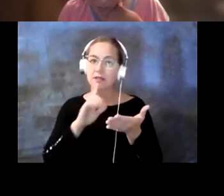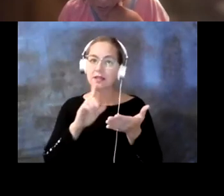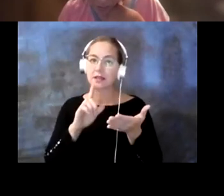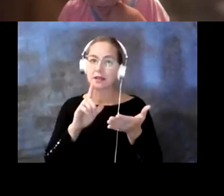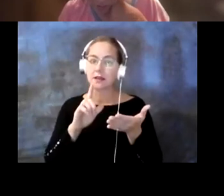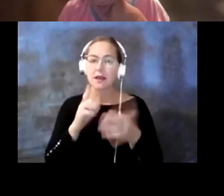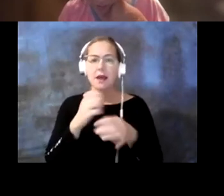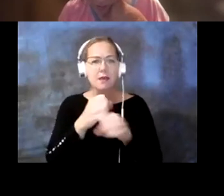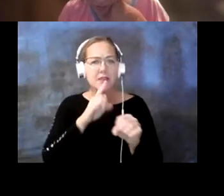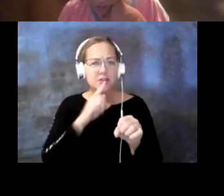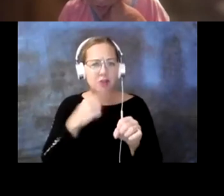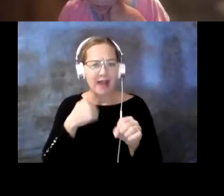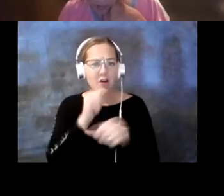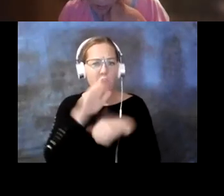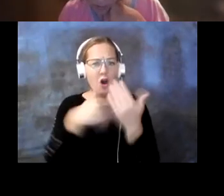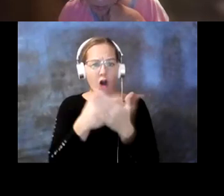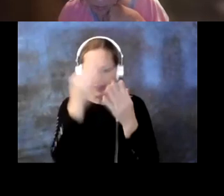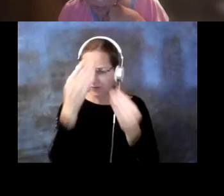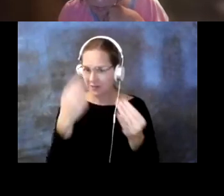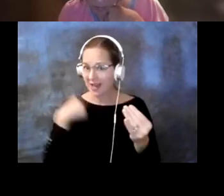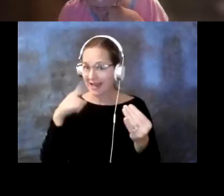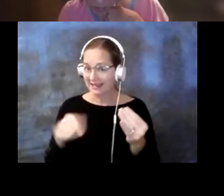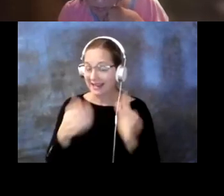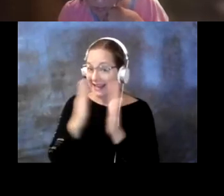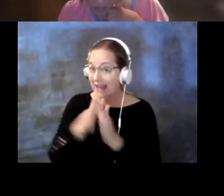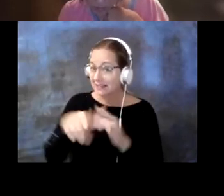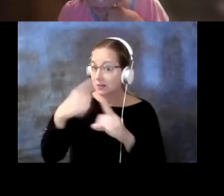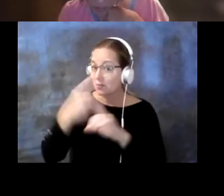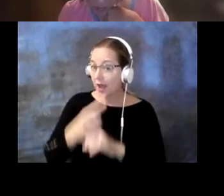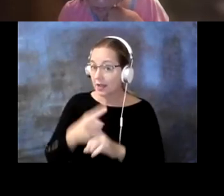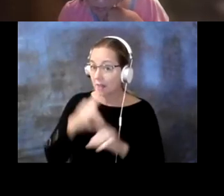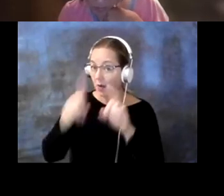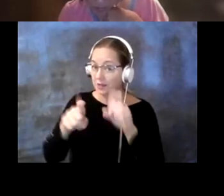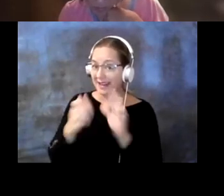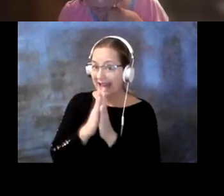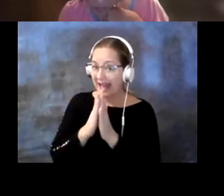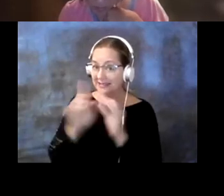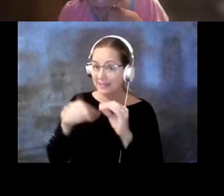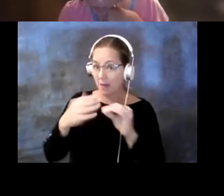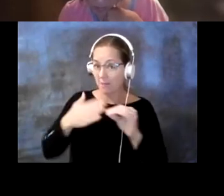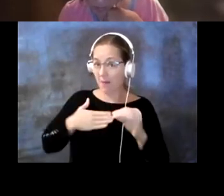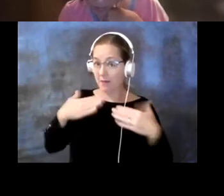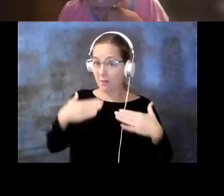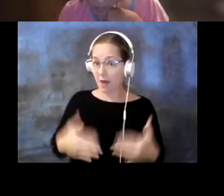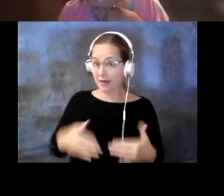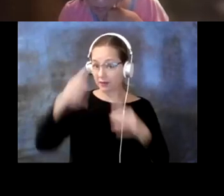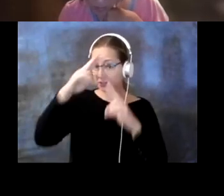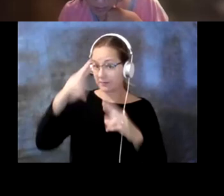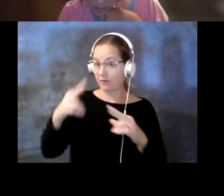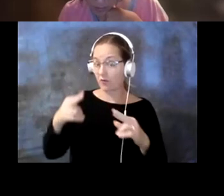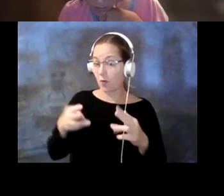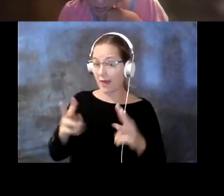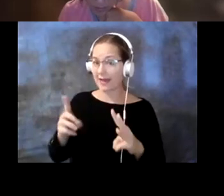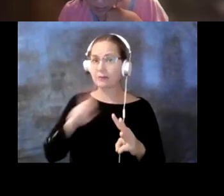made sure that I had all the information that I needed and asked the right questions and asked about my body in a respectful way. And I was really grateful to have